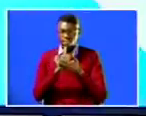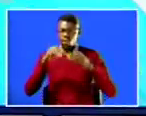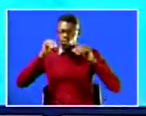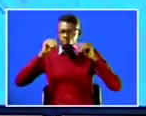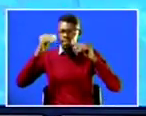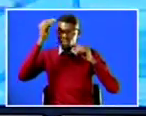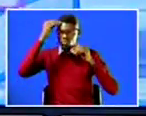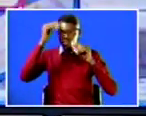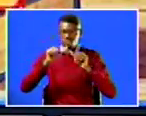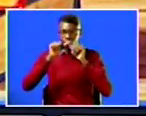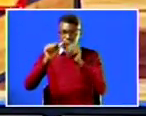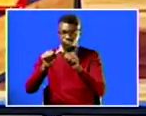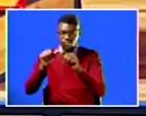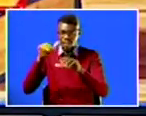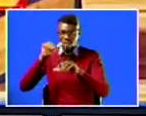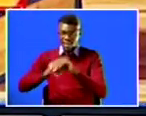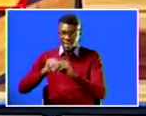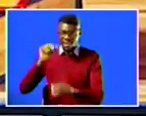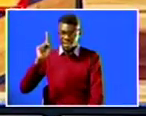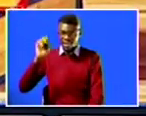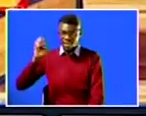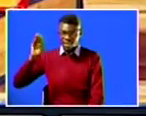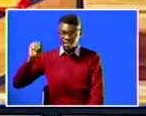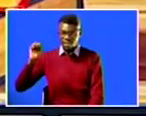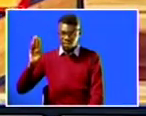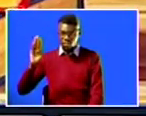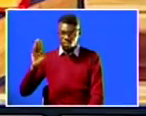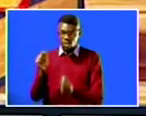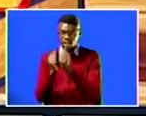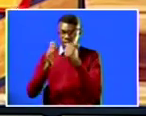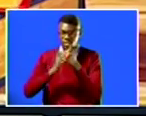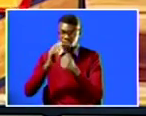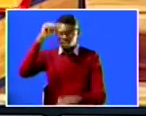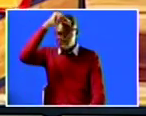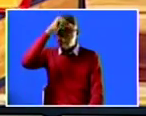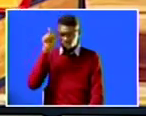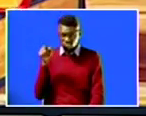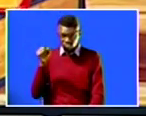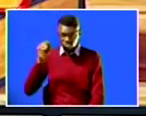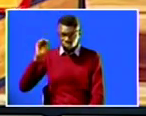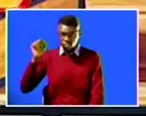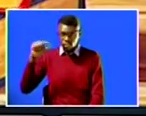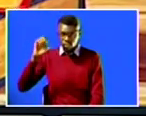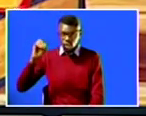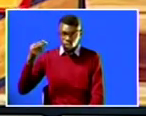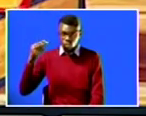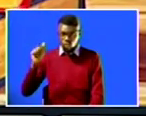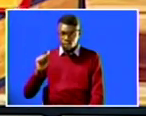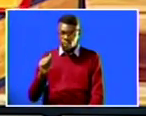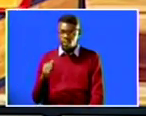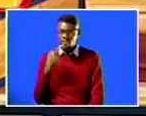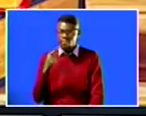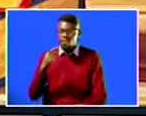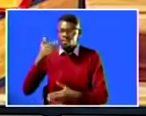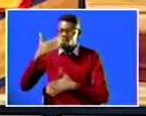education. Speaking at the Kenya Methodist University during their 19th graduation, Professor Magoha challenged universities to employ